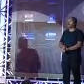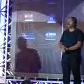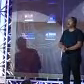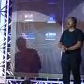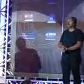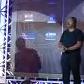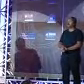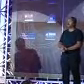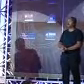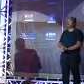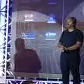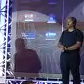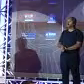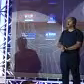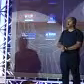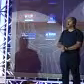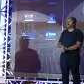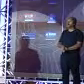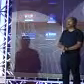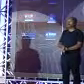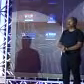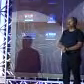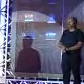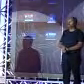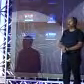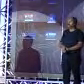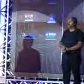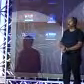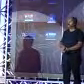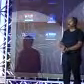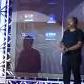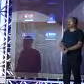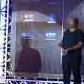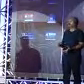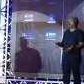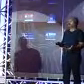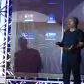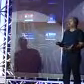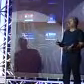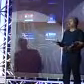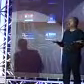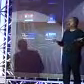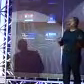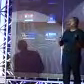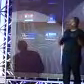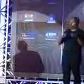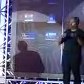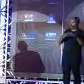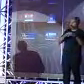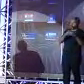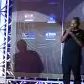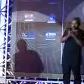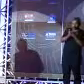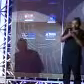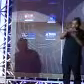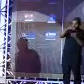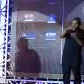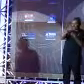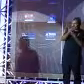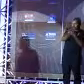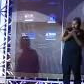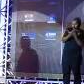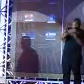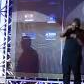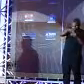if we think about the knowledge underlying the type of society we live in, and the knowledge that we also teach,